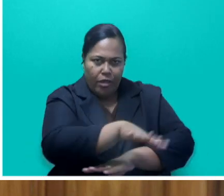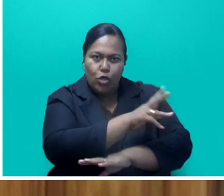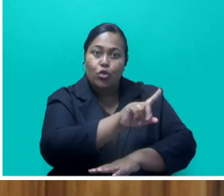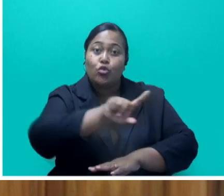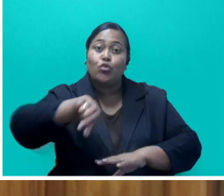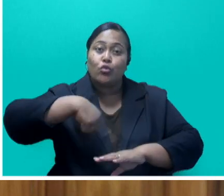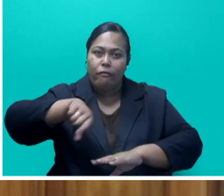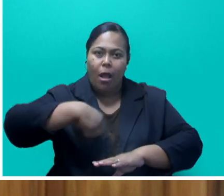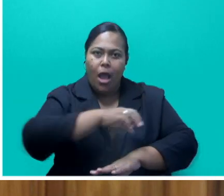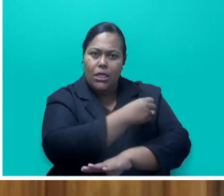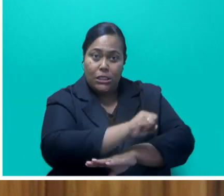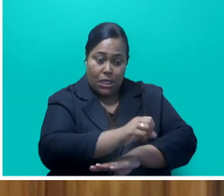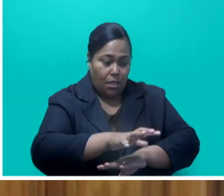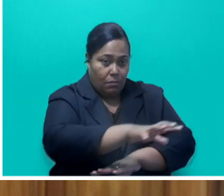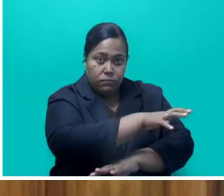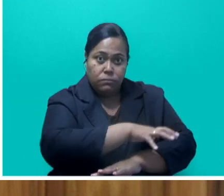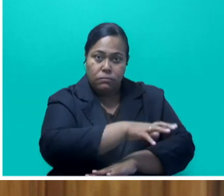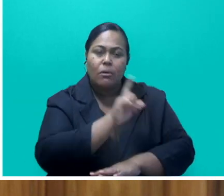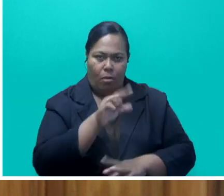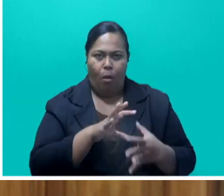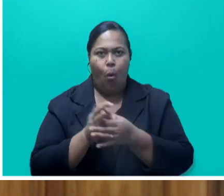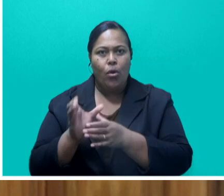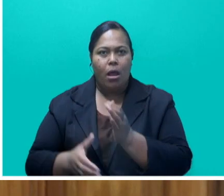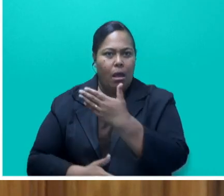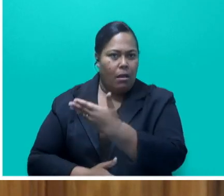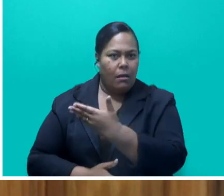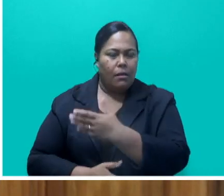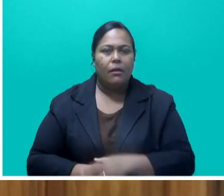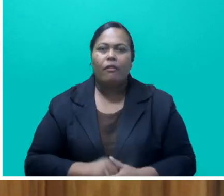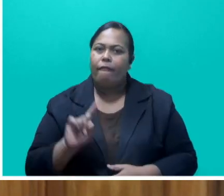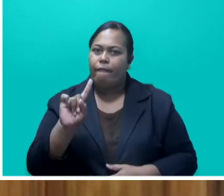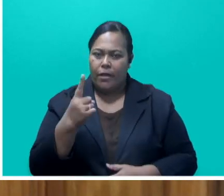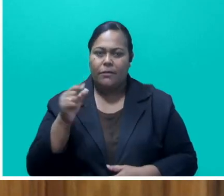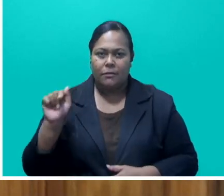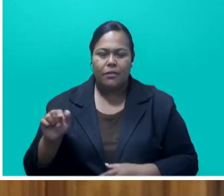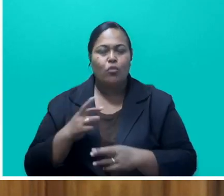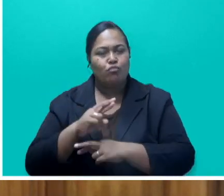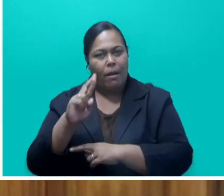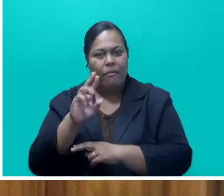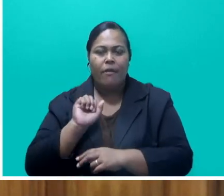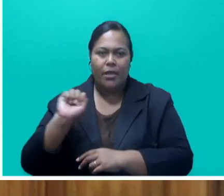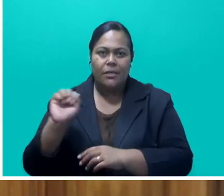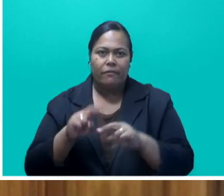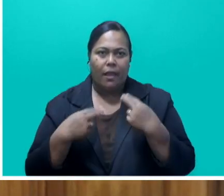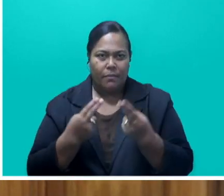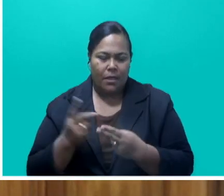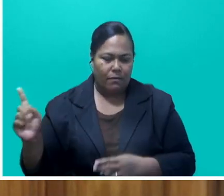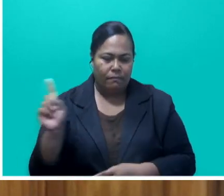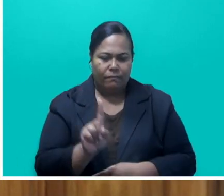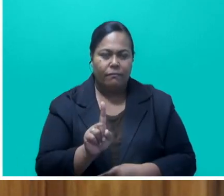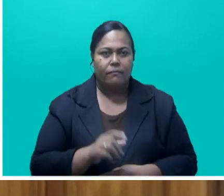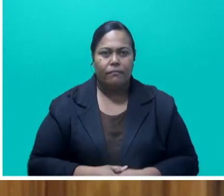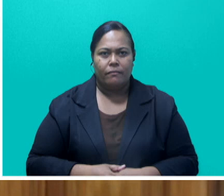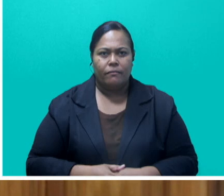I am forever grateful to the Turangatui Suba, Mr. Sanaila Mundunabosa, the head of the three abus